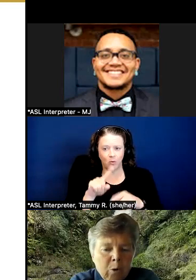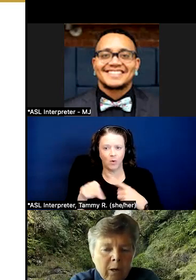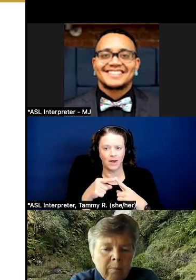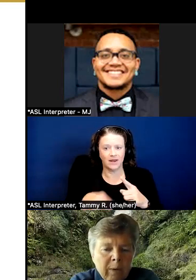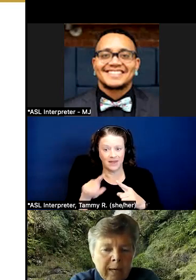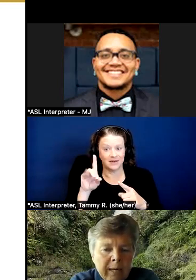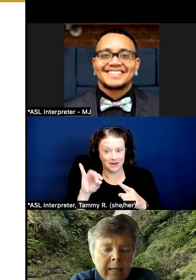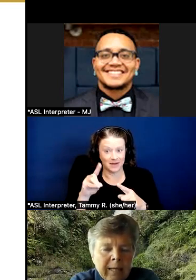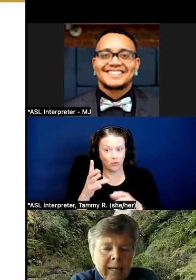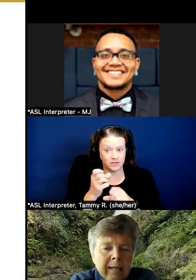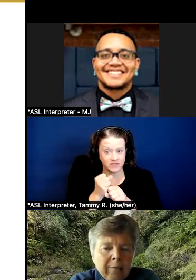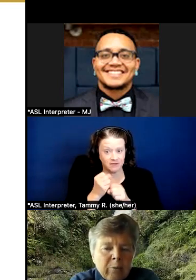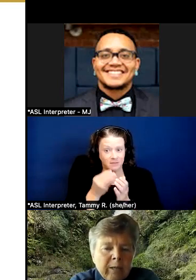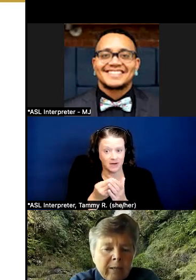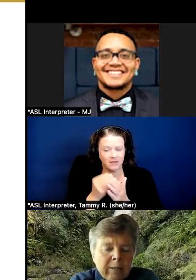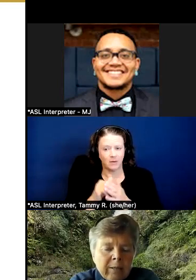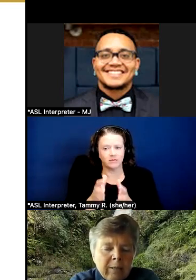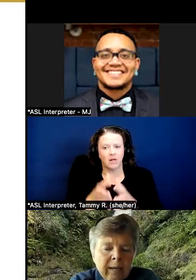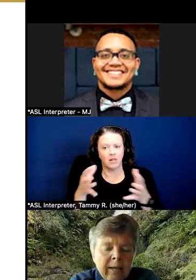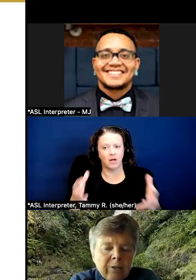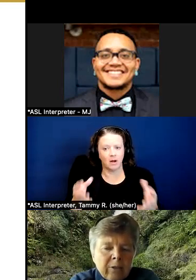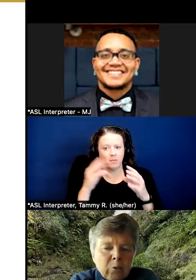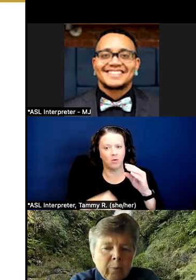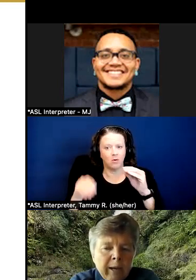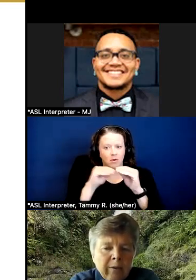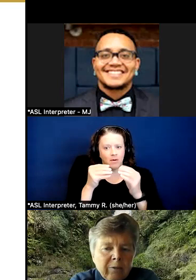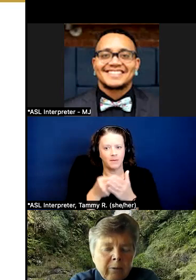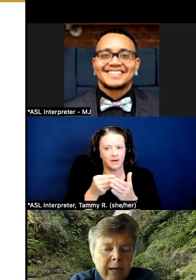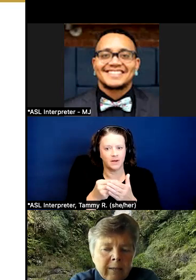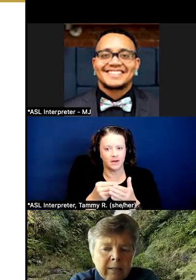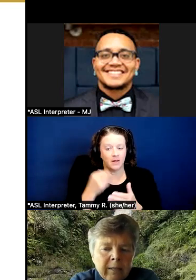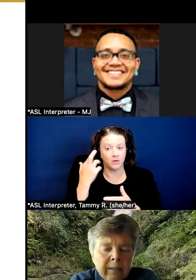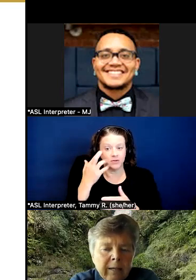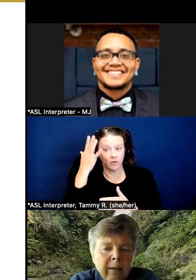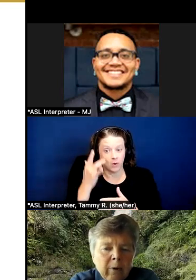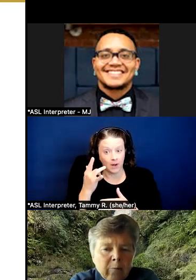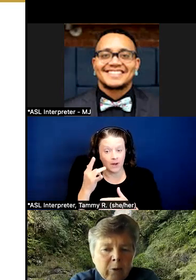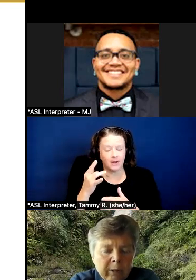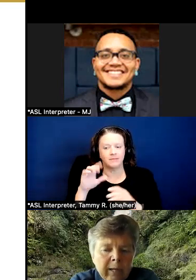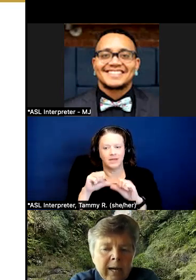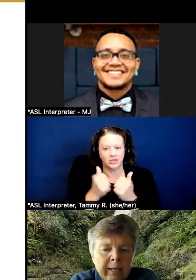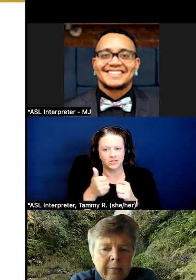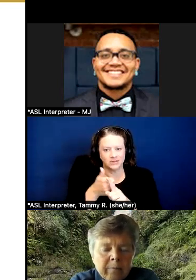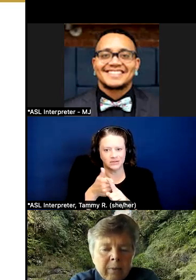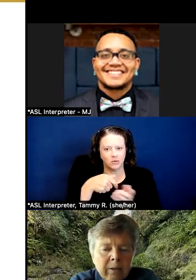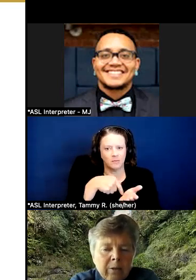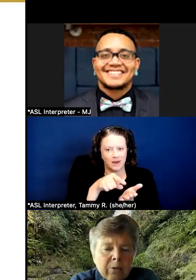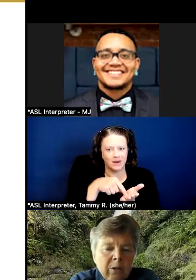lot more money. And that was because the agencies were paying for rent, and rent was pretty